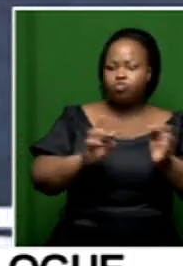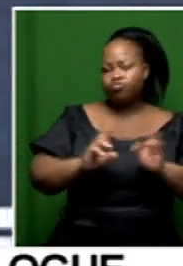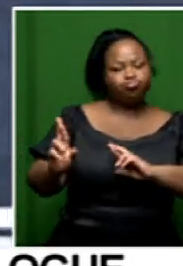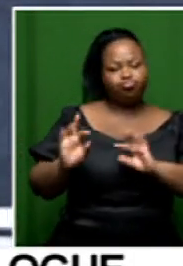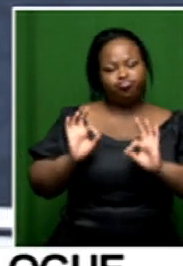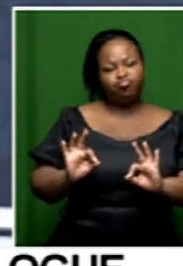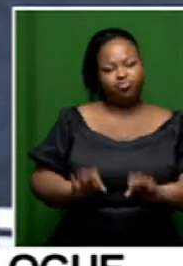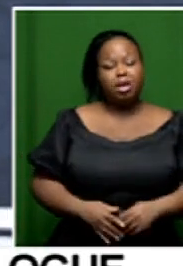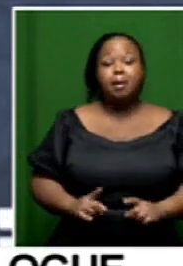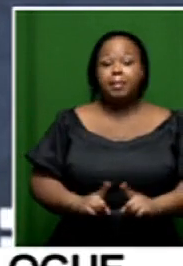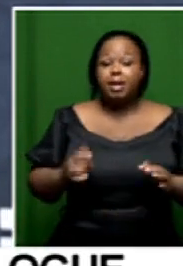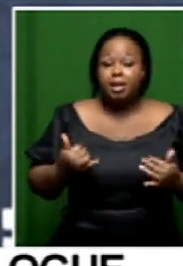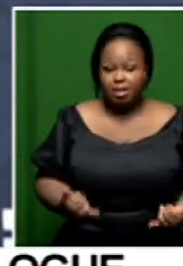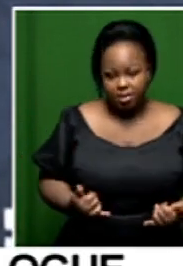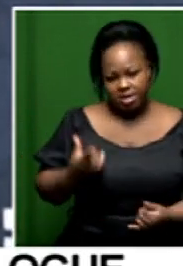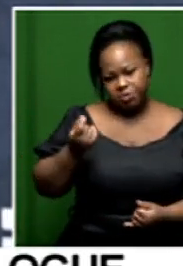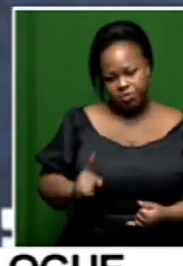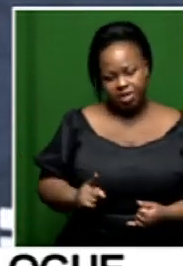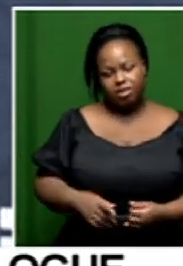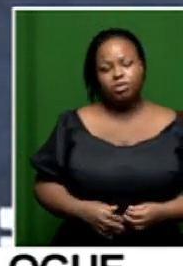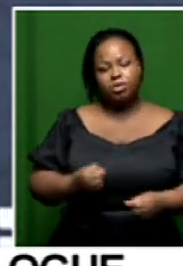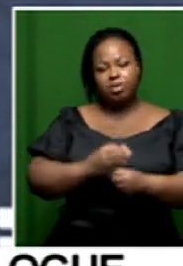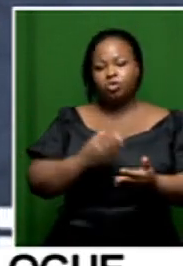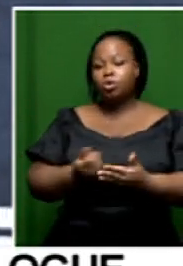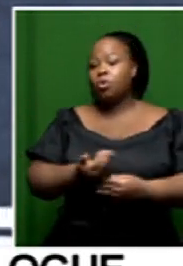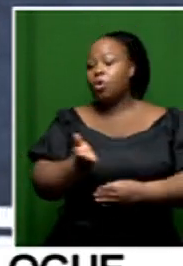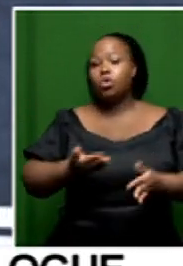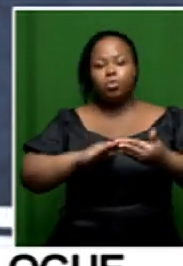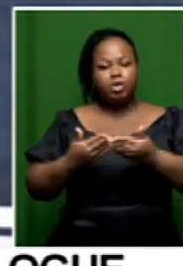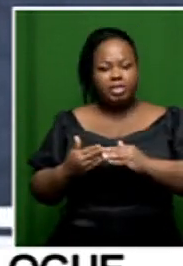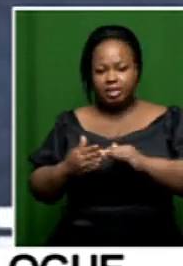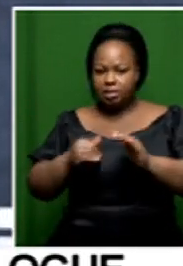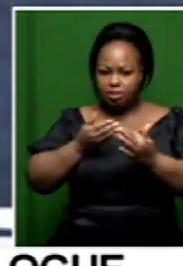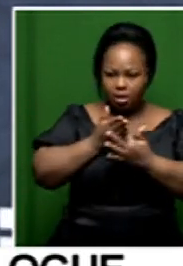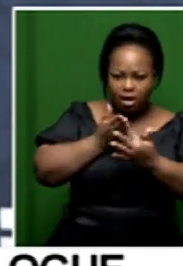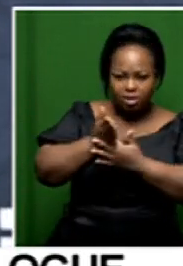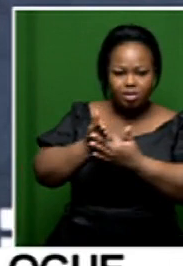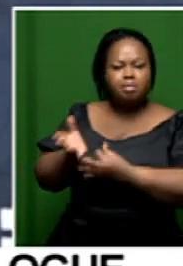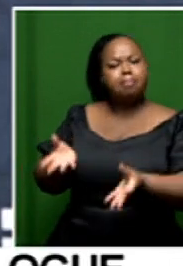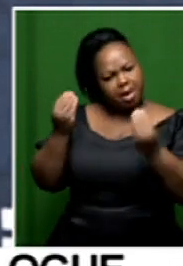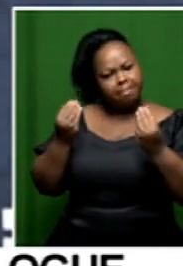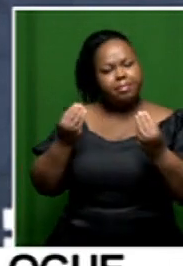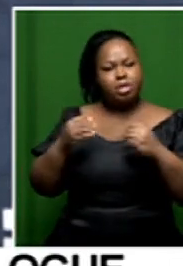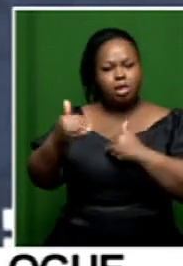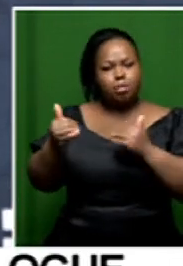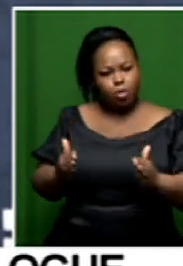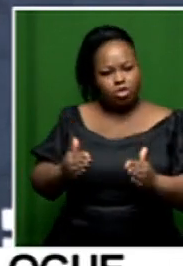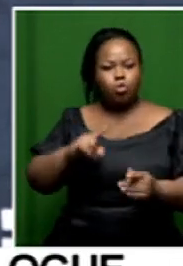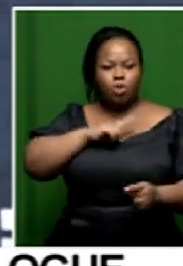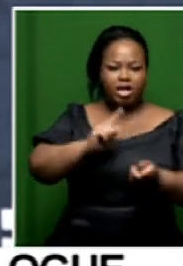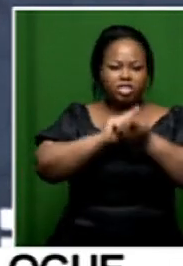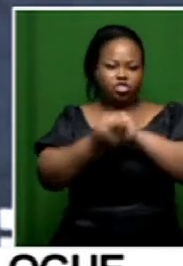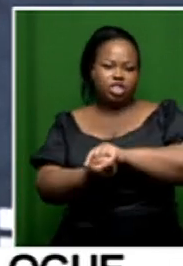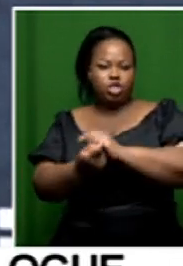ready there. What we're busy with right now is to ensure that the citizens in the household receive set-top boxes so they can be fully converted to